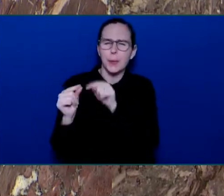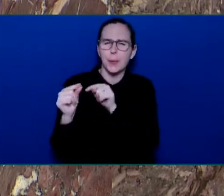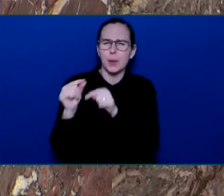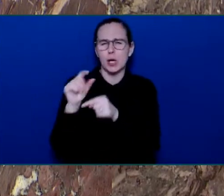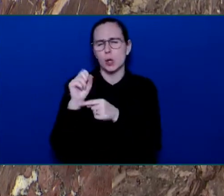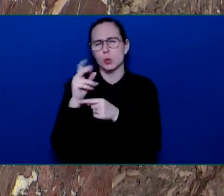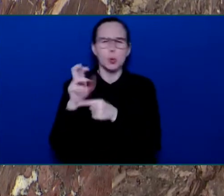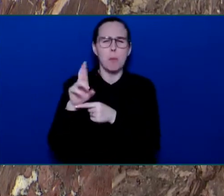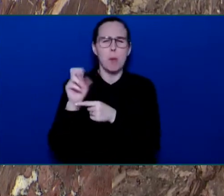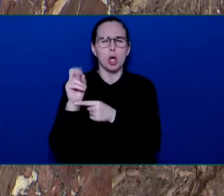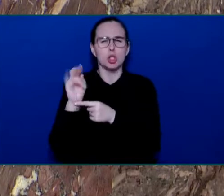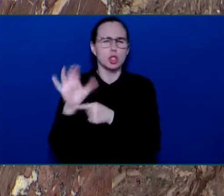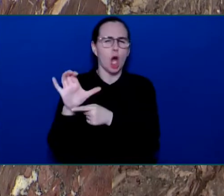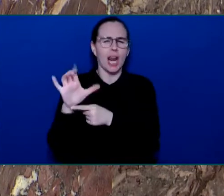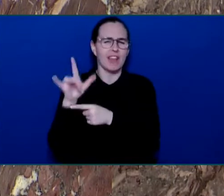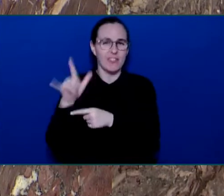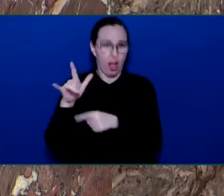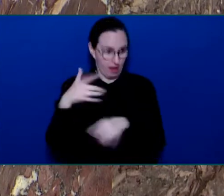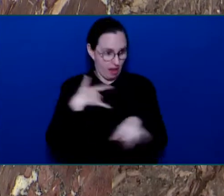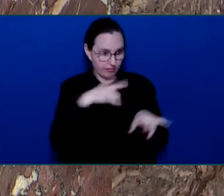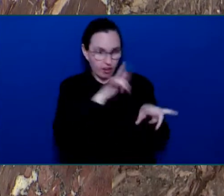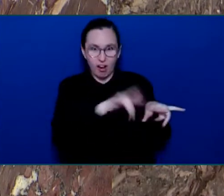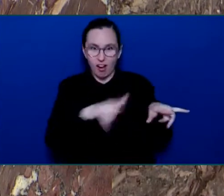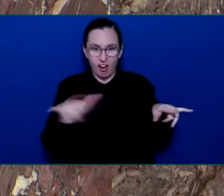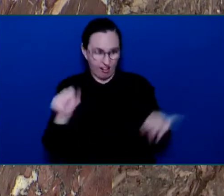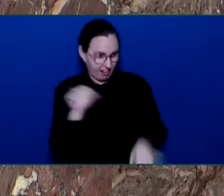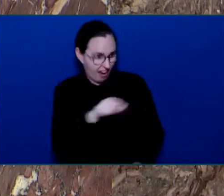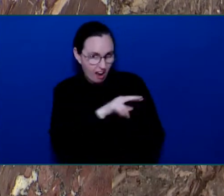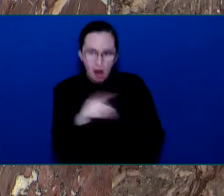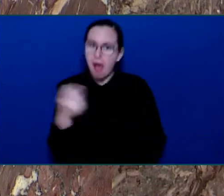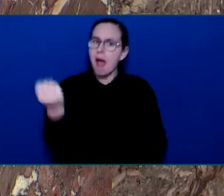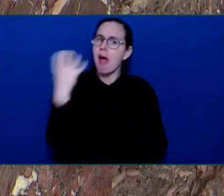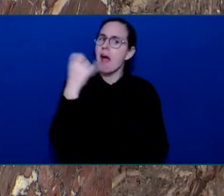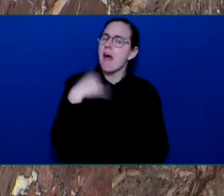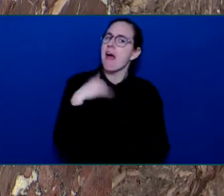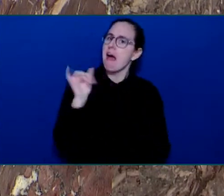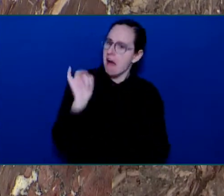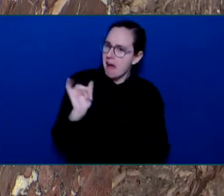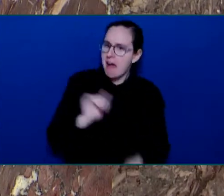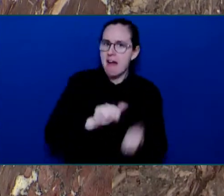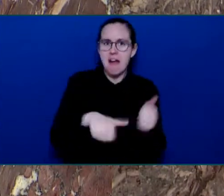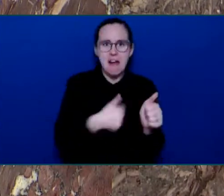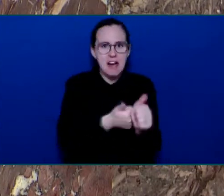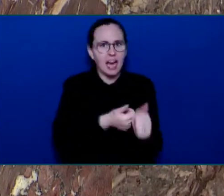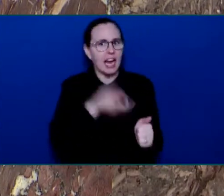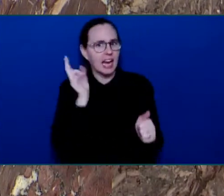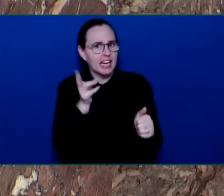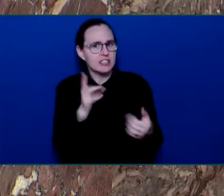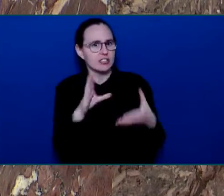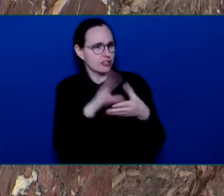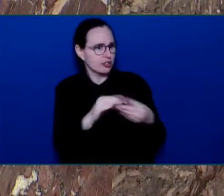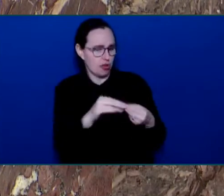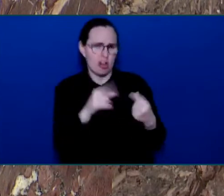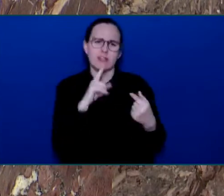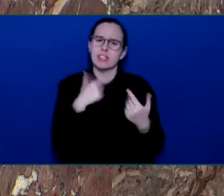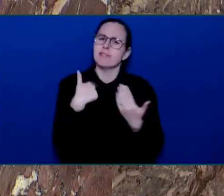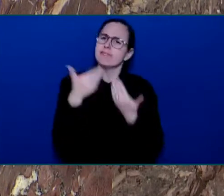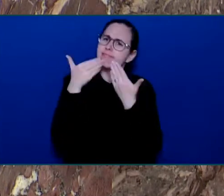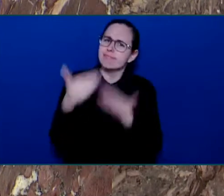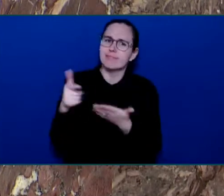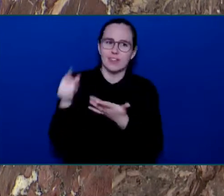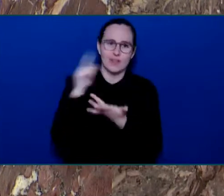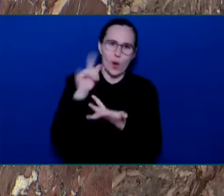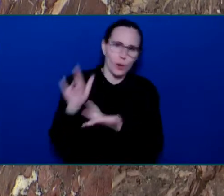I was truly grateful to experience with Mr. Nicol during my visit. Unfortunately, today,